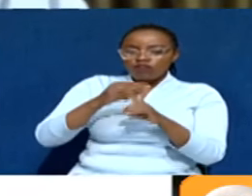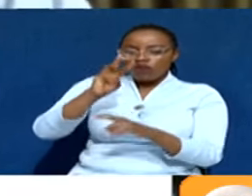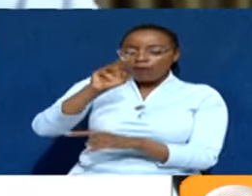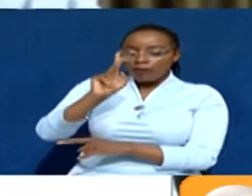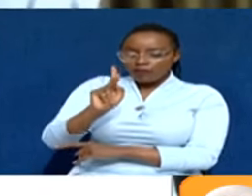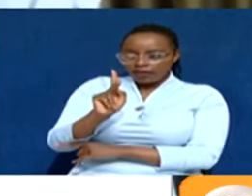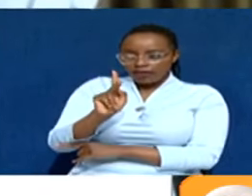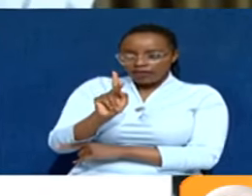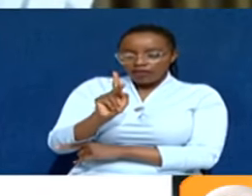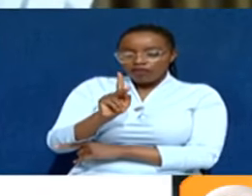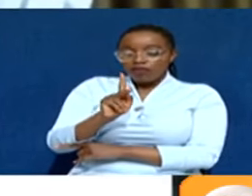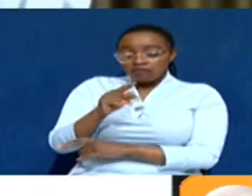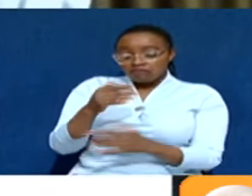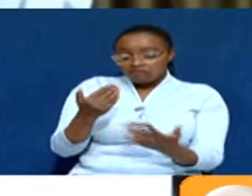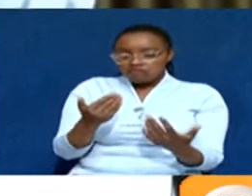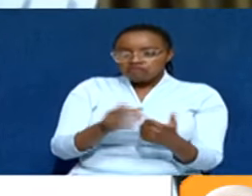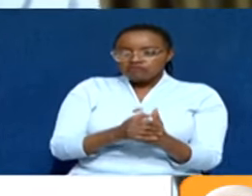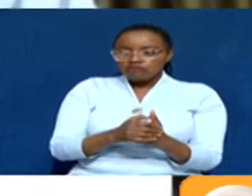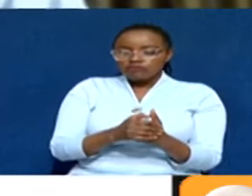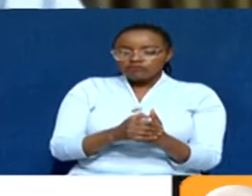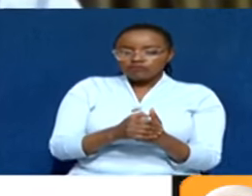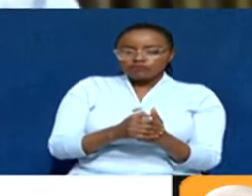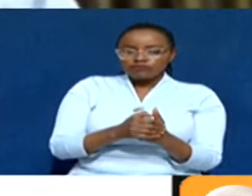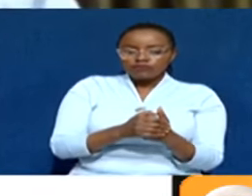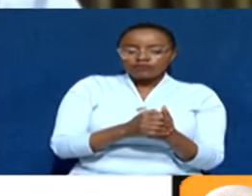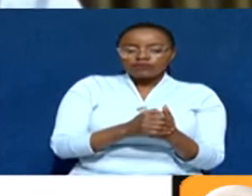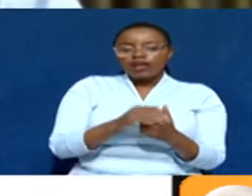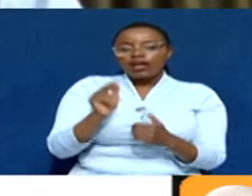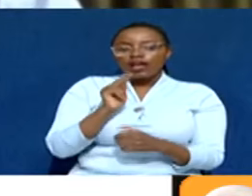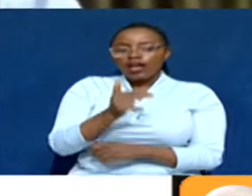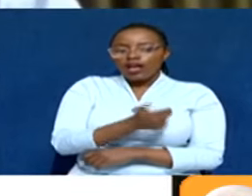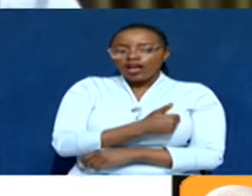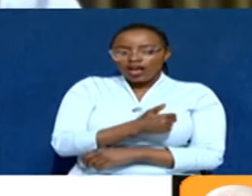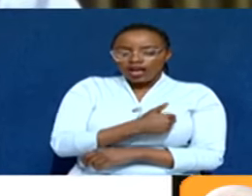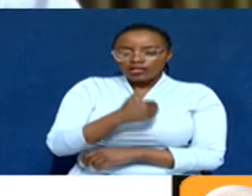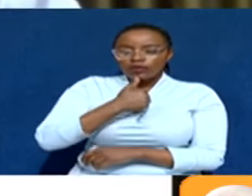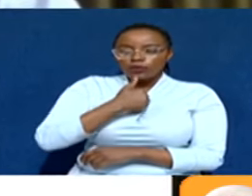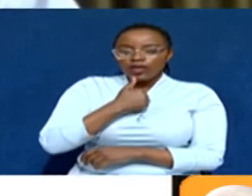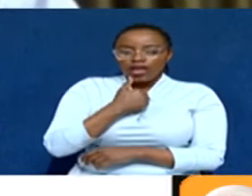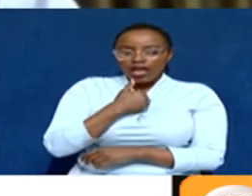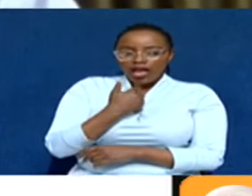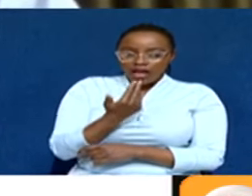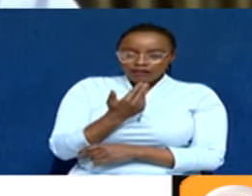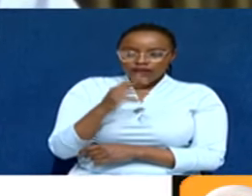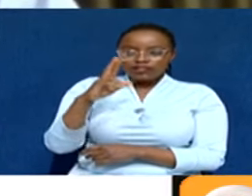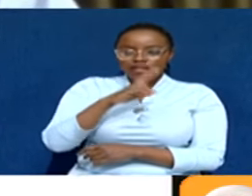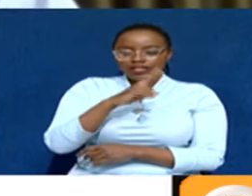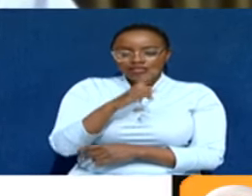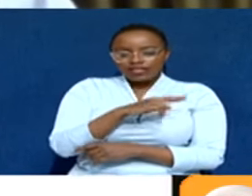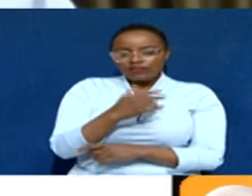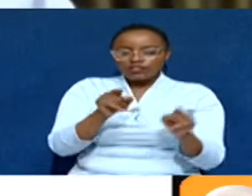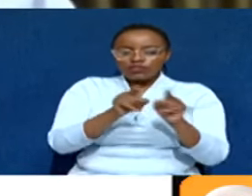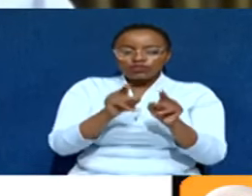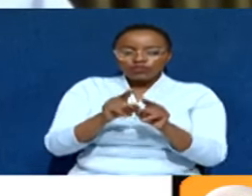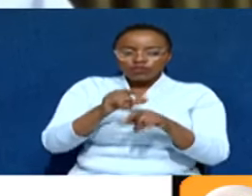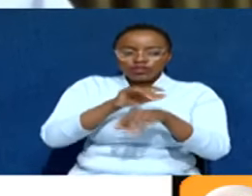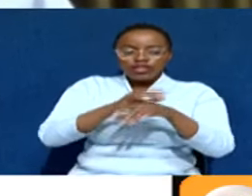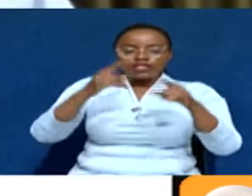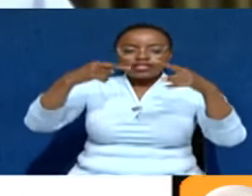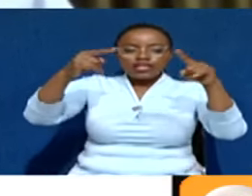Kuria. Jeff, we are on the race to catch up with other